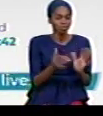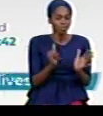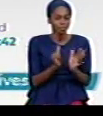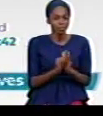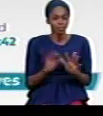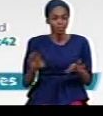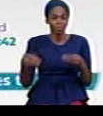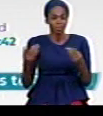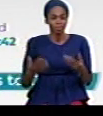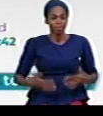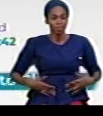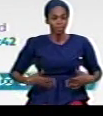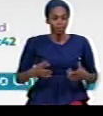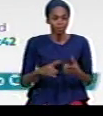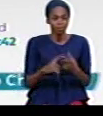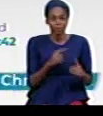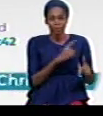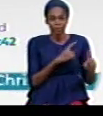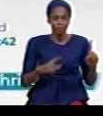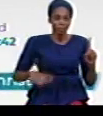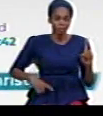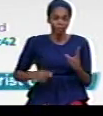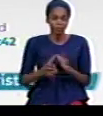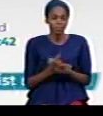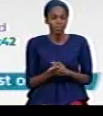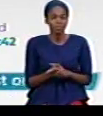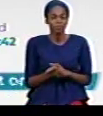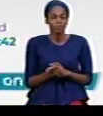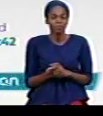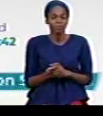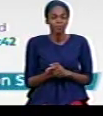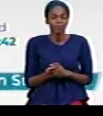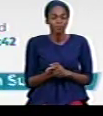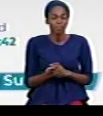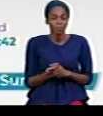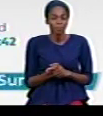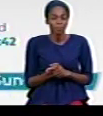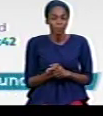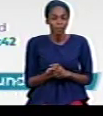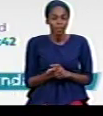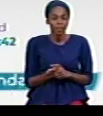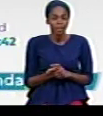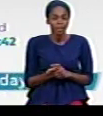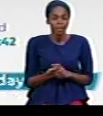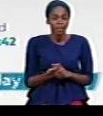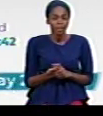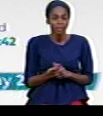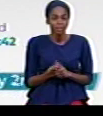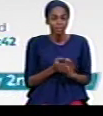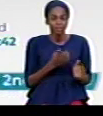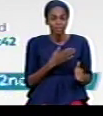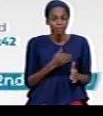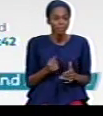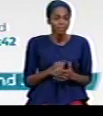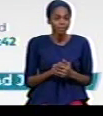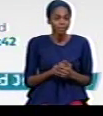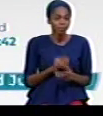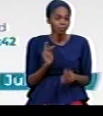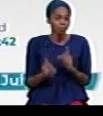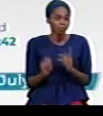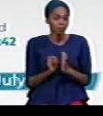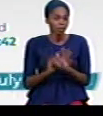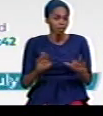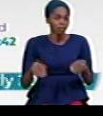who have not been baptized in past GCK, and even this present one. The